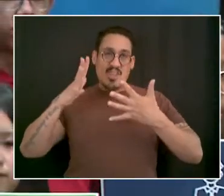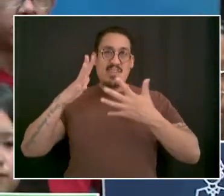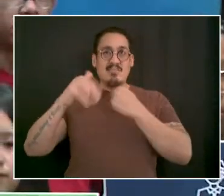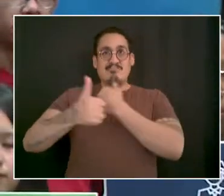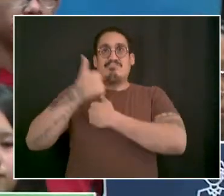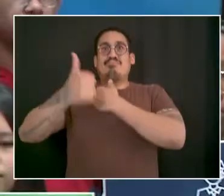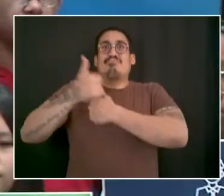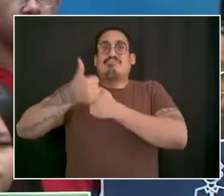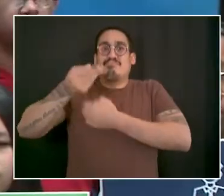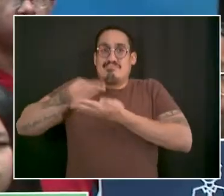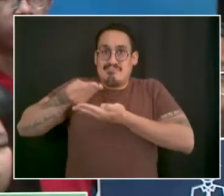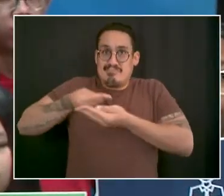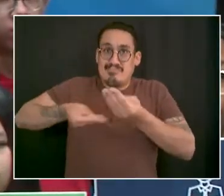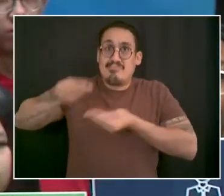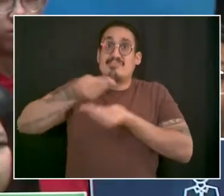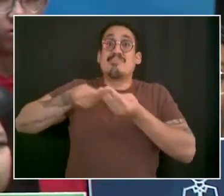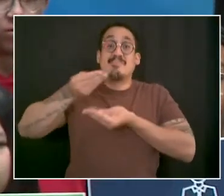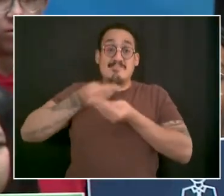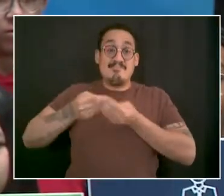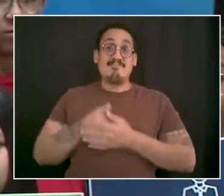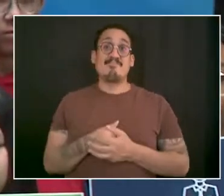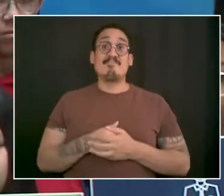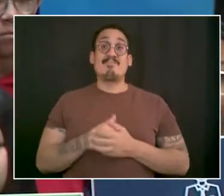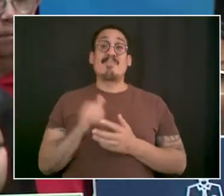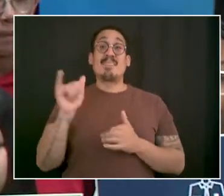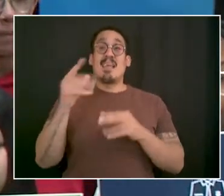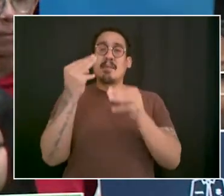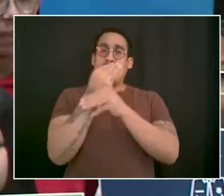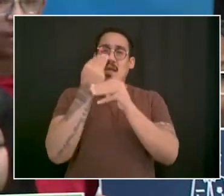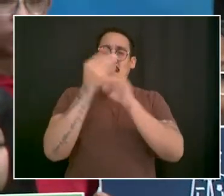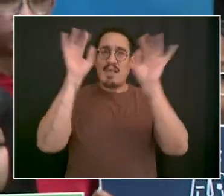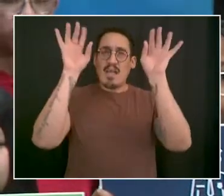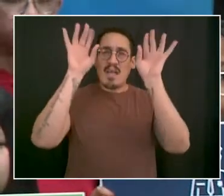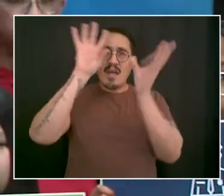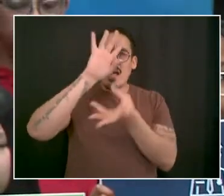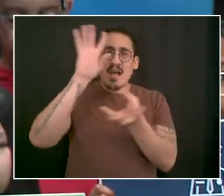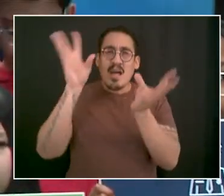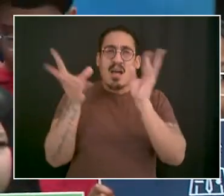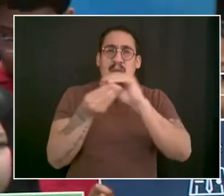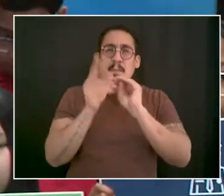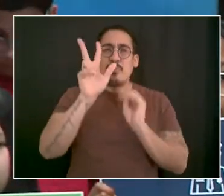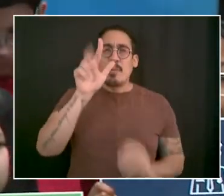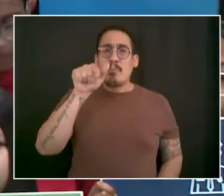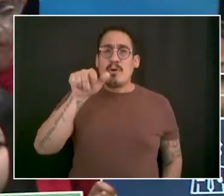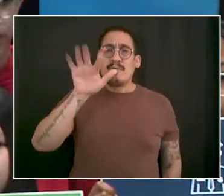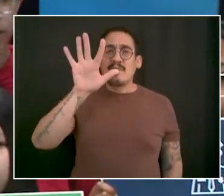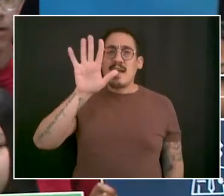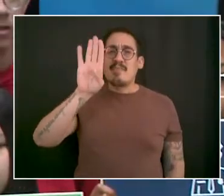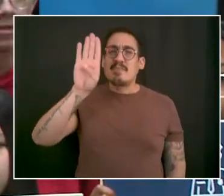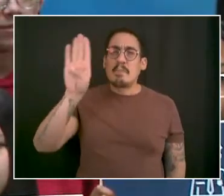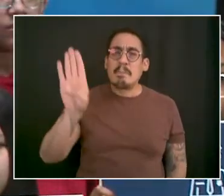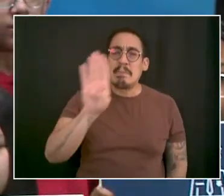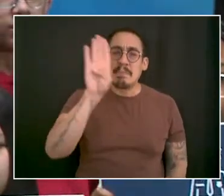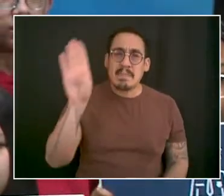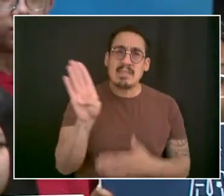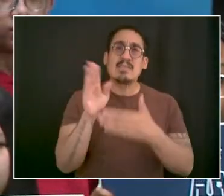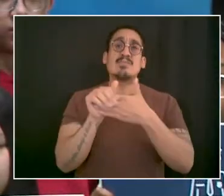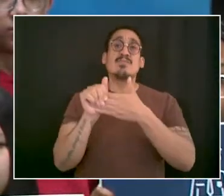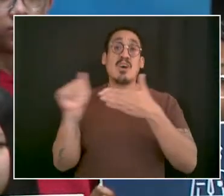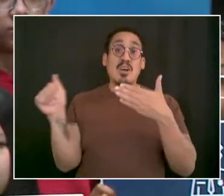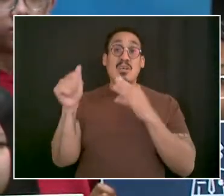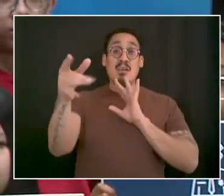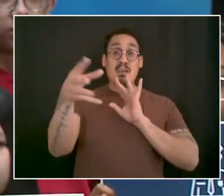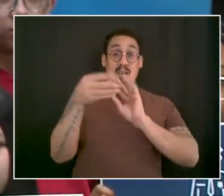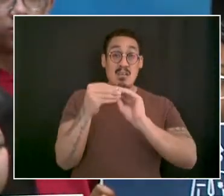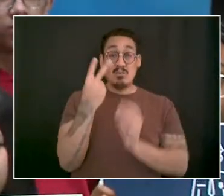let's do the math. That equals nearly $3.5 billion over 2 fiscal years to make sure that